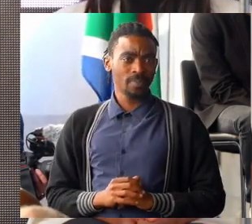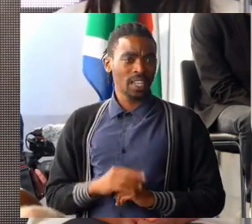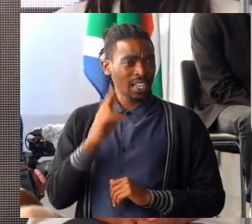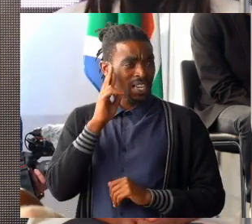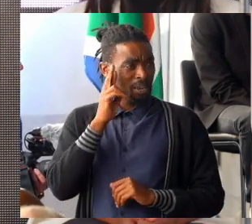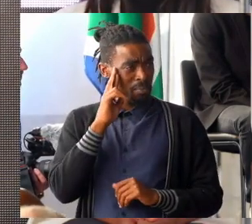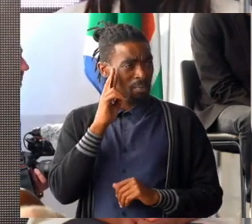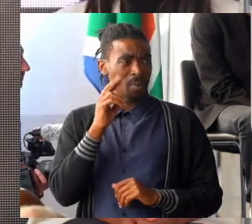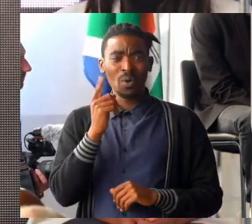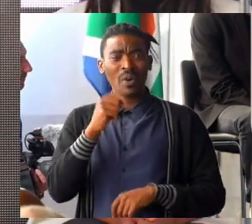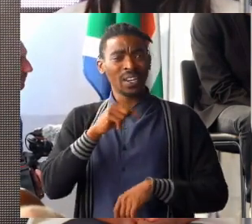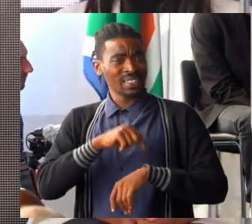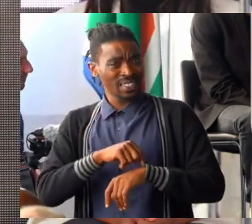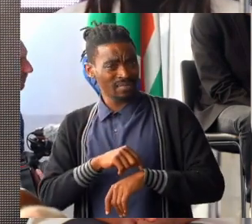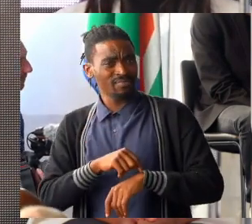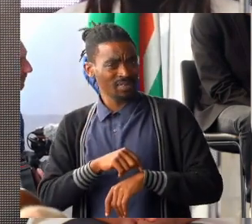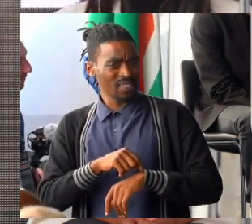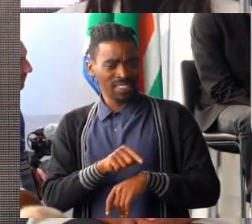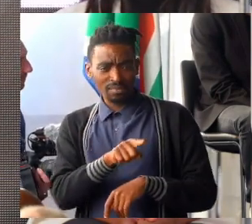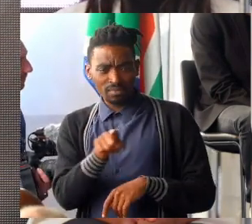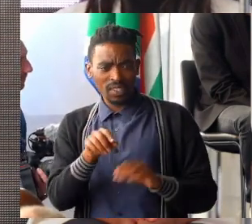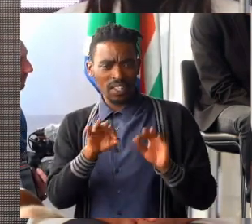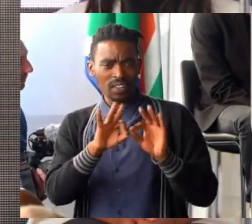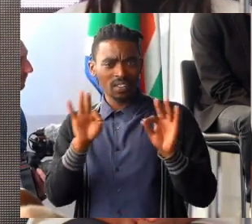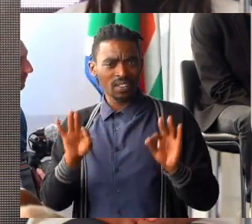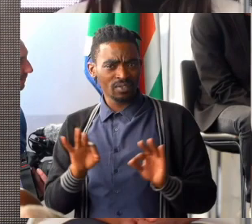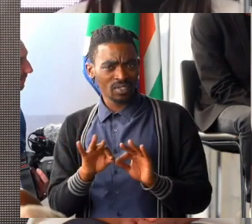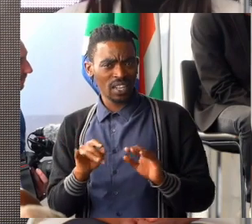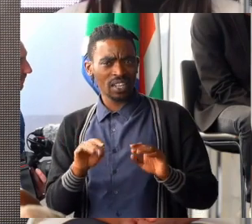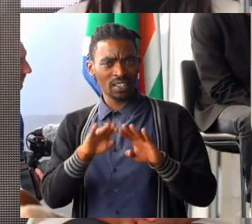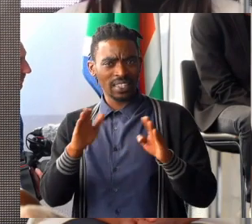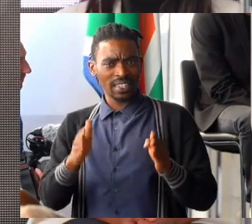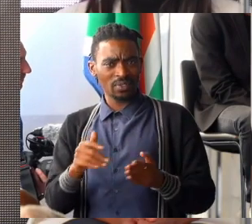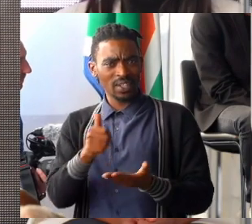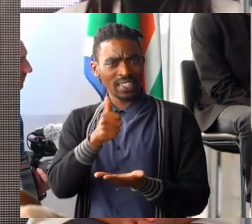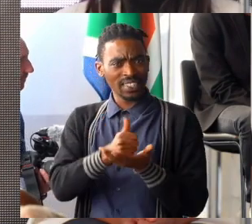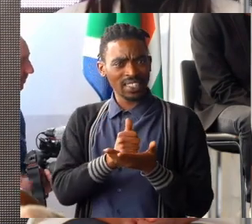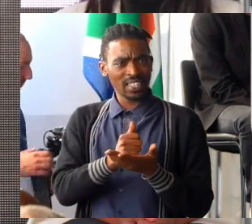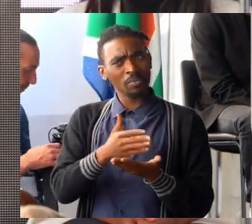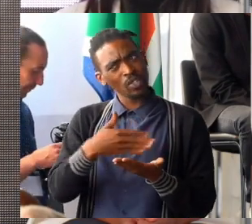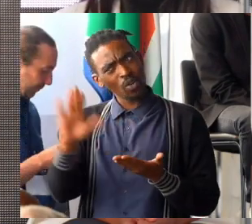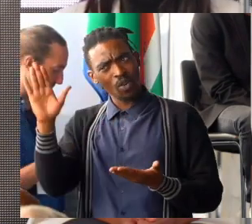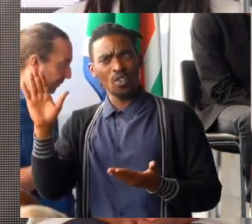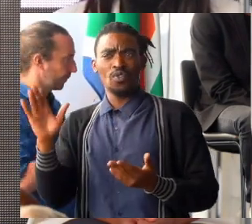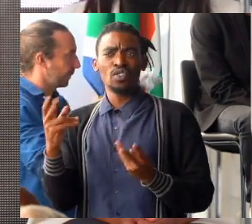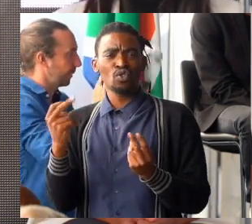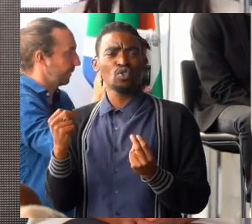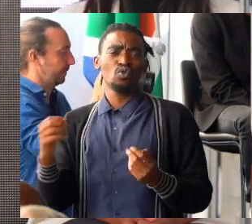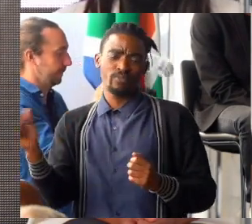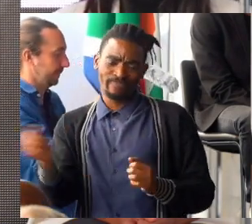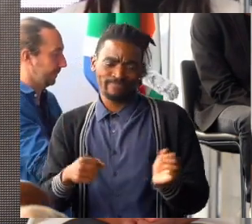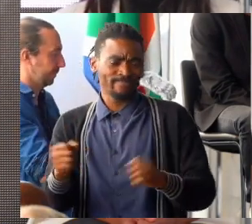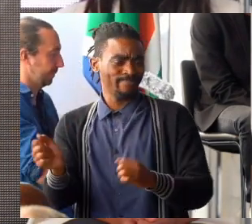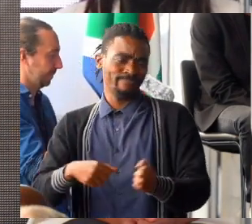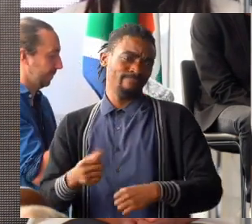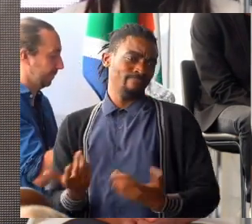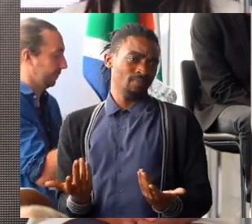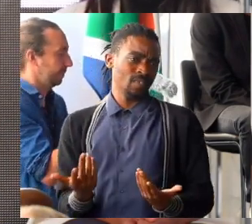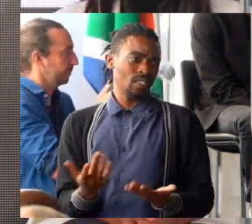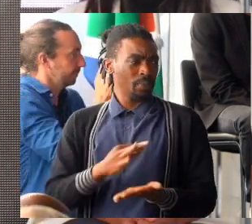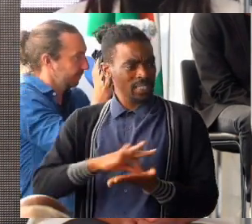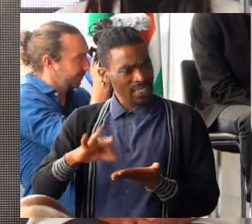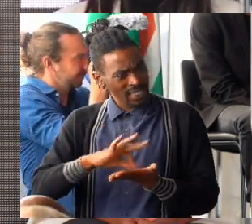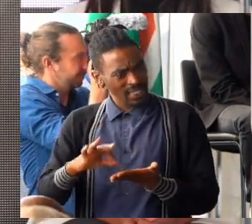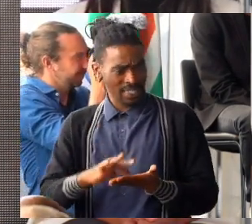furniture was fit for purpose. Now it needs to go. We need new furniture. It must be cleaned